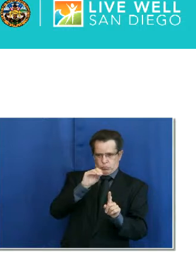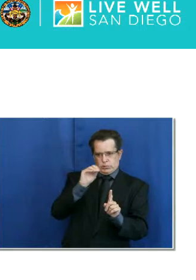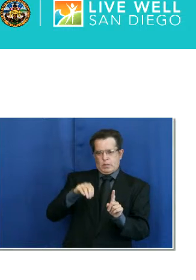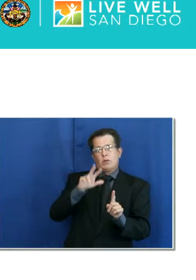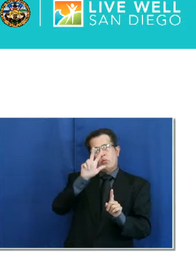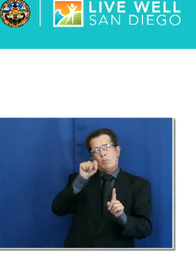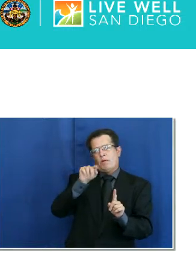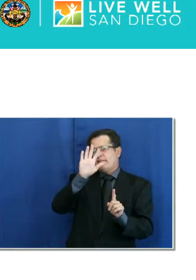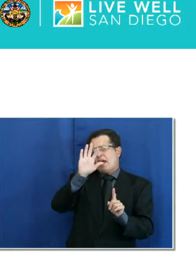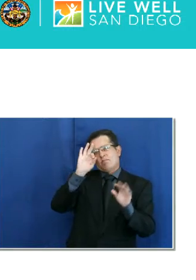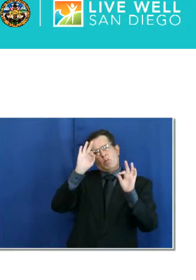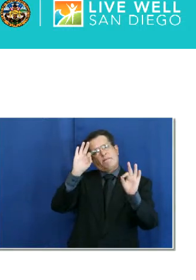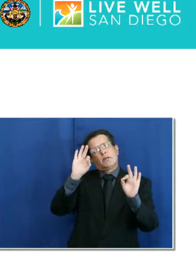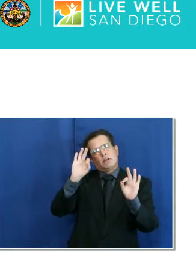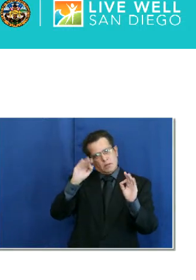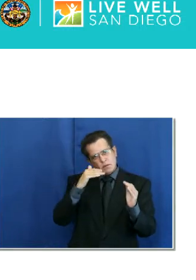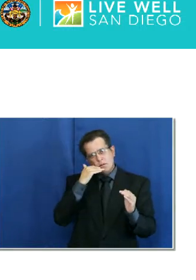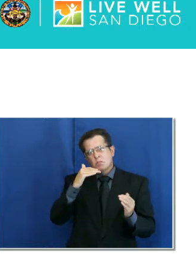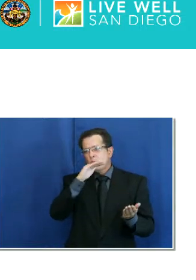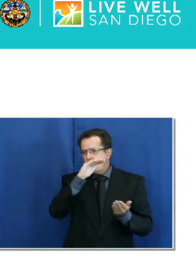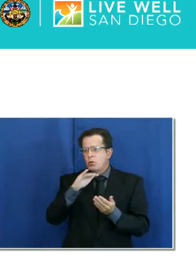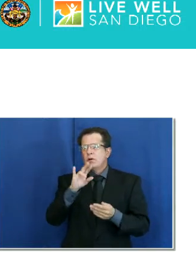this trajectory and trend, and